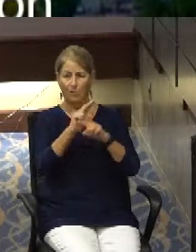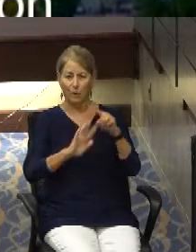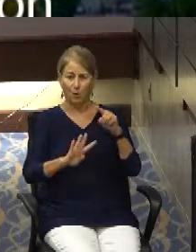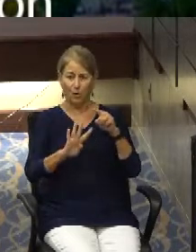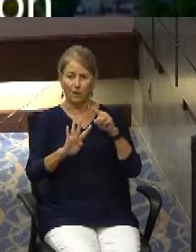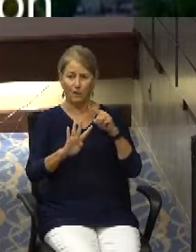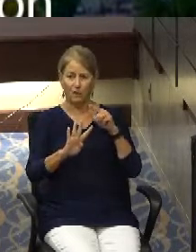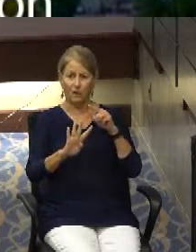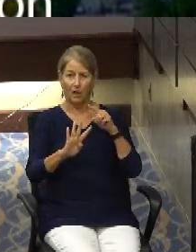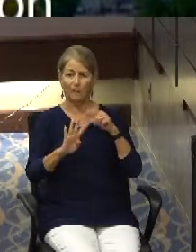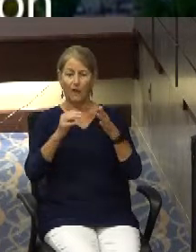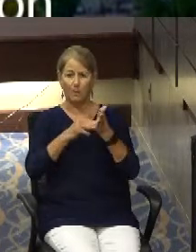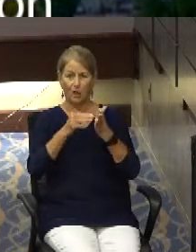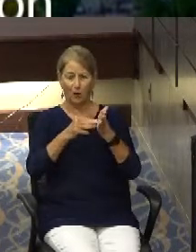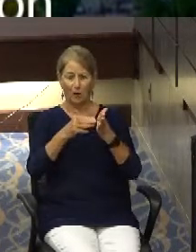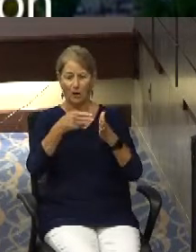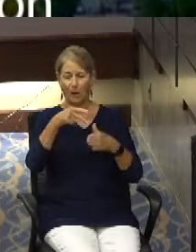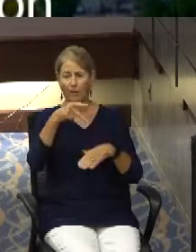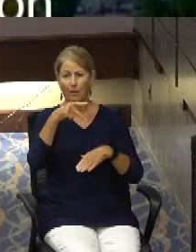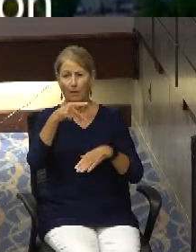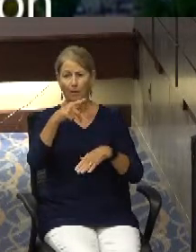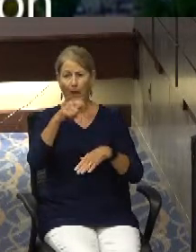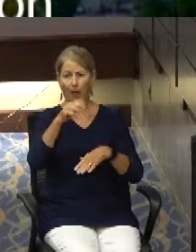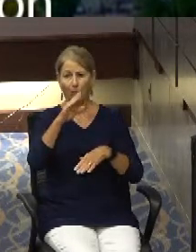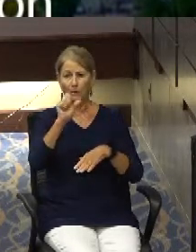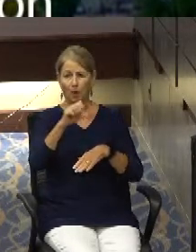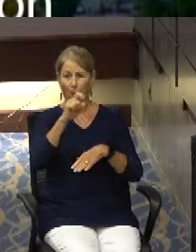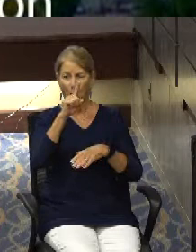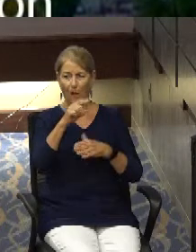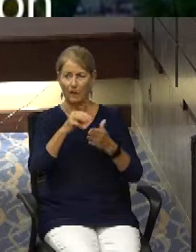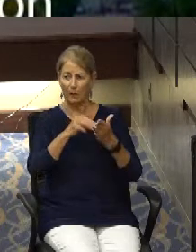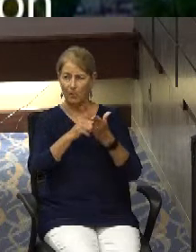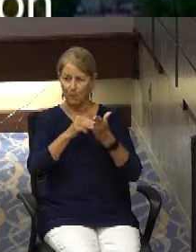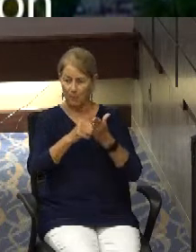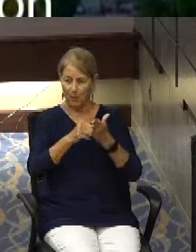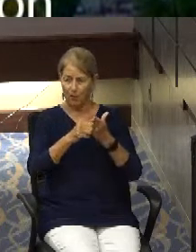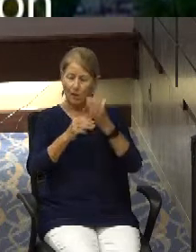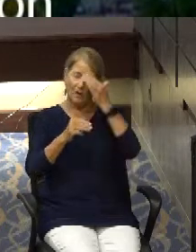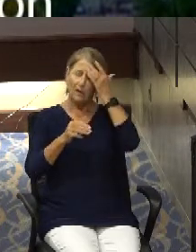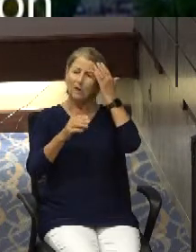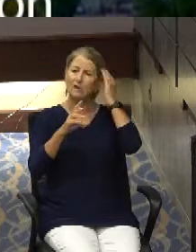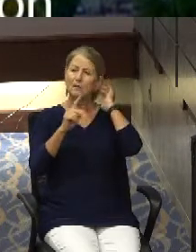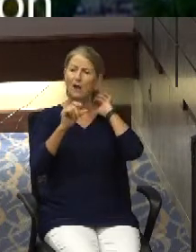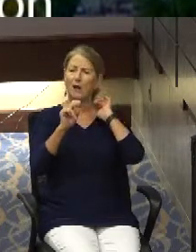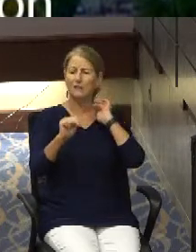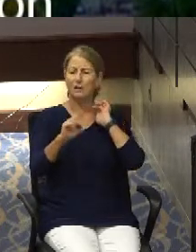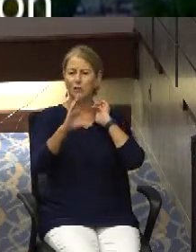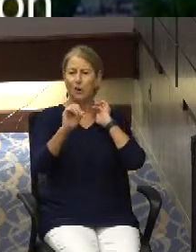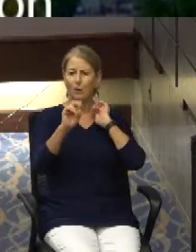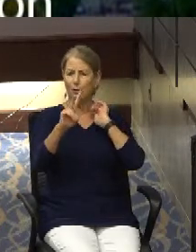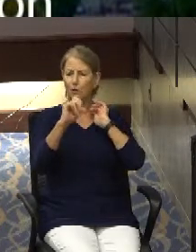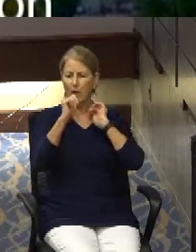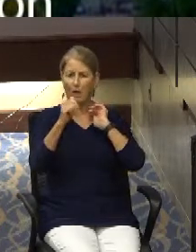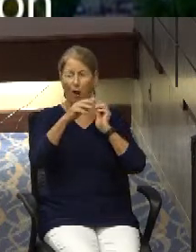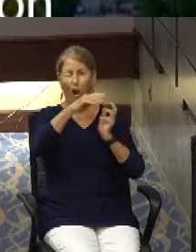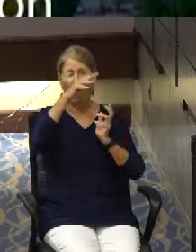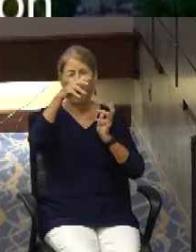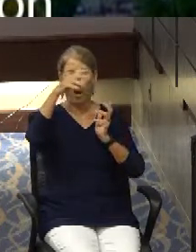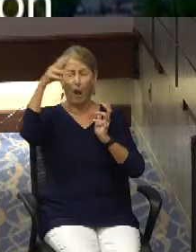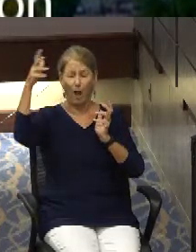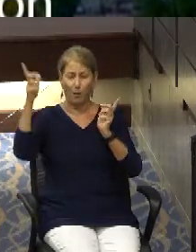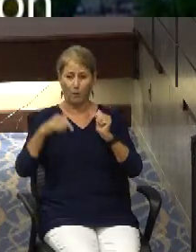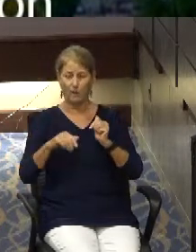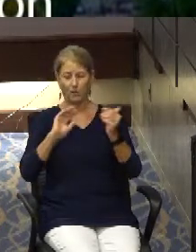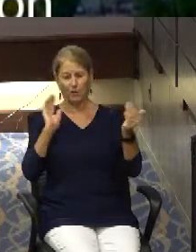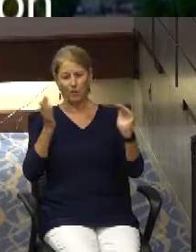750,000 pounds, or 383 tons of CO2 that will not be putting out in the air when you compare the hybrids